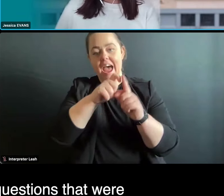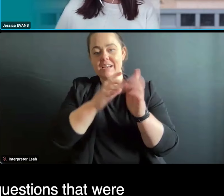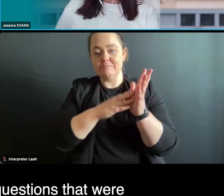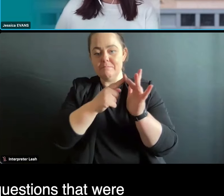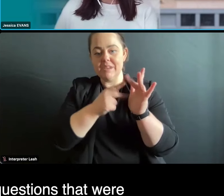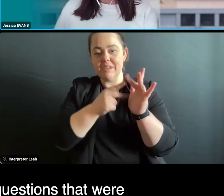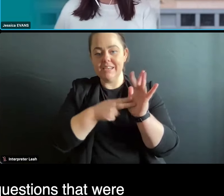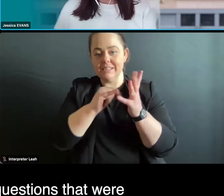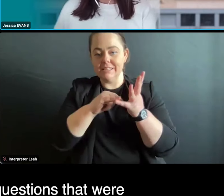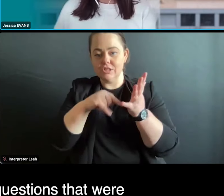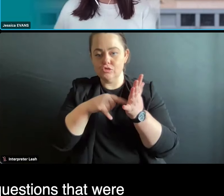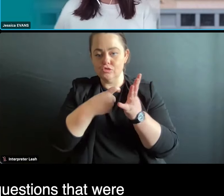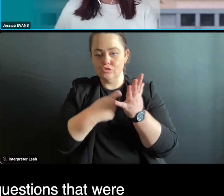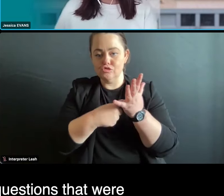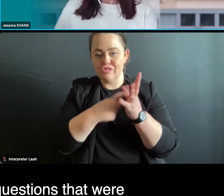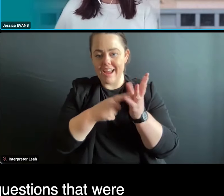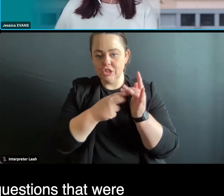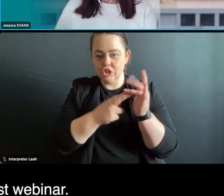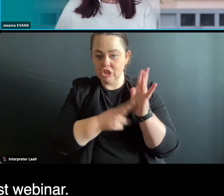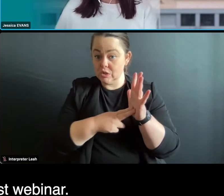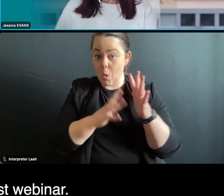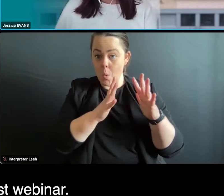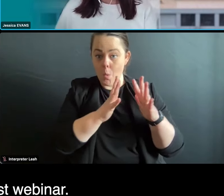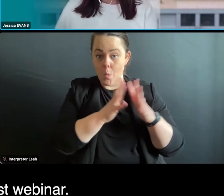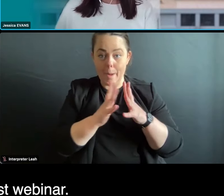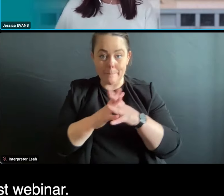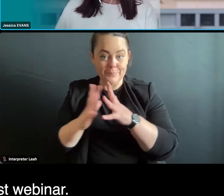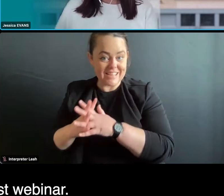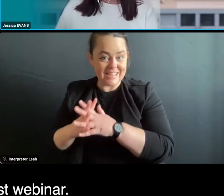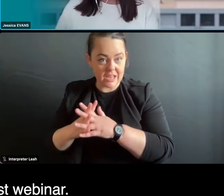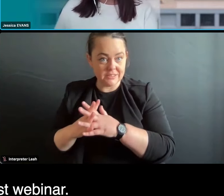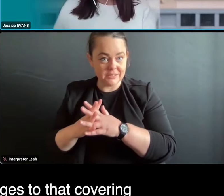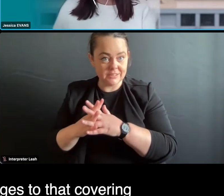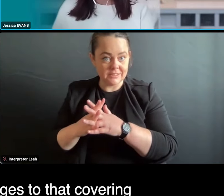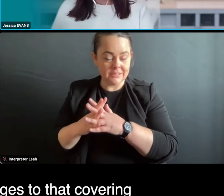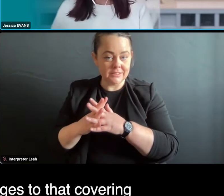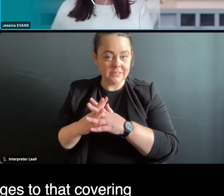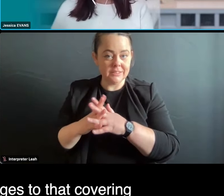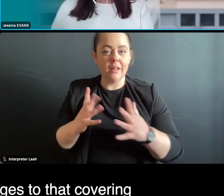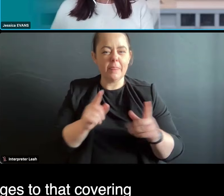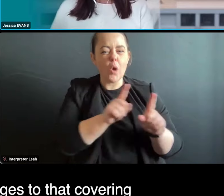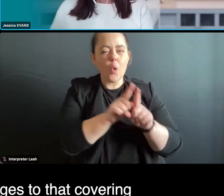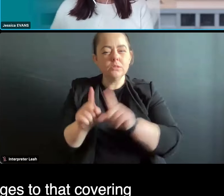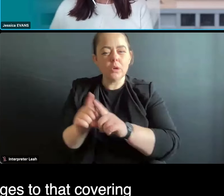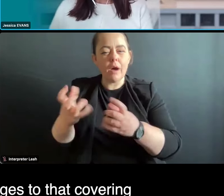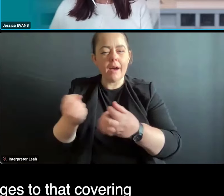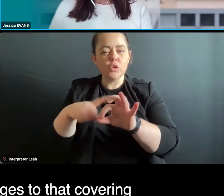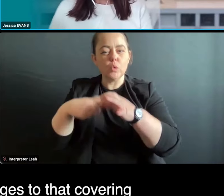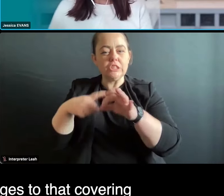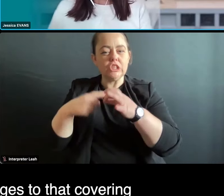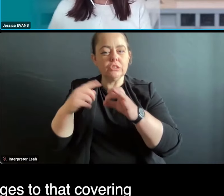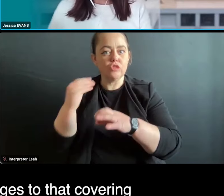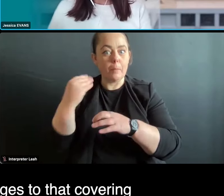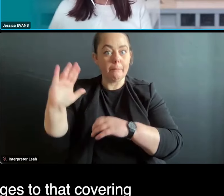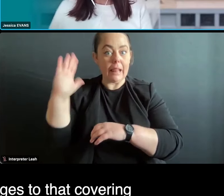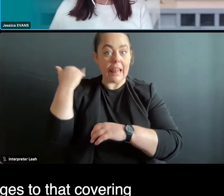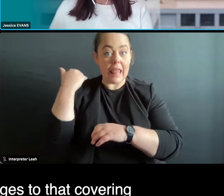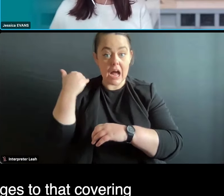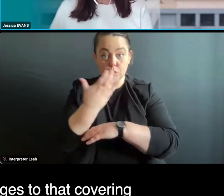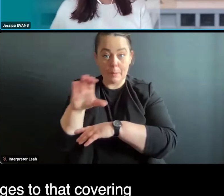currently contains frequently asked questions that were submitted at the last webinar. I think there are about 30 pages to